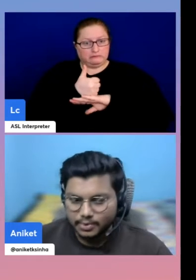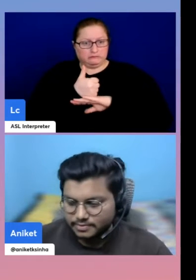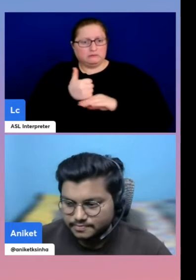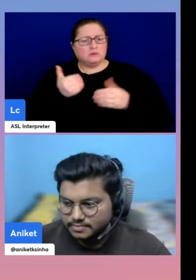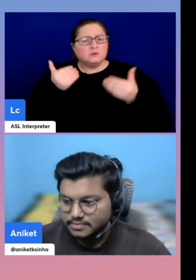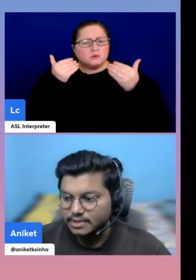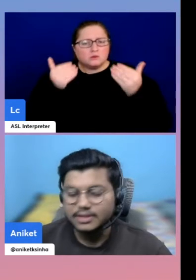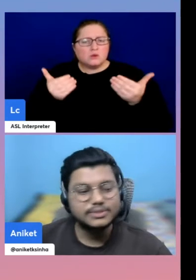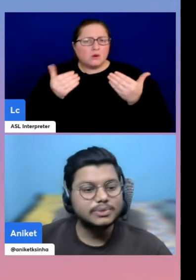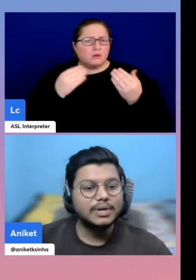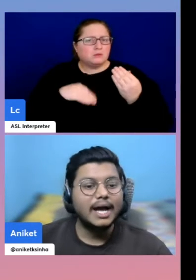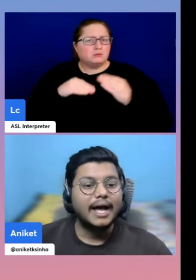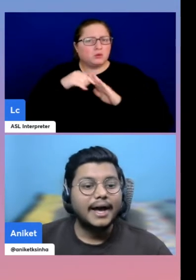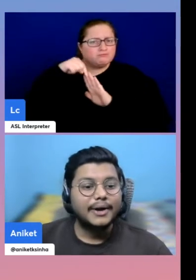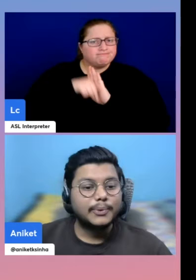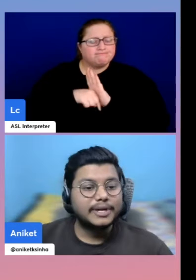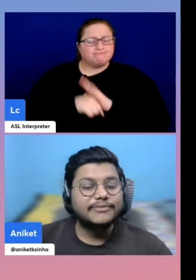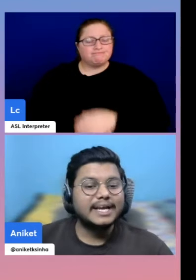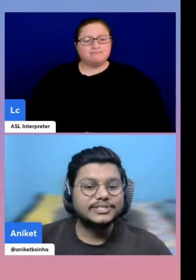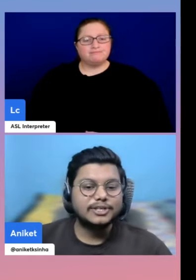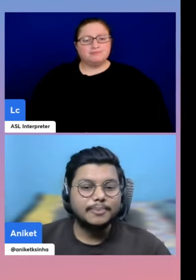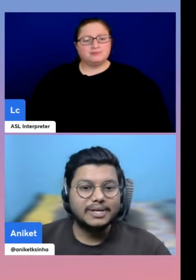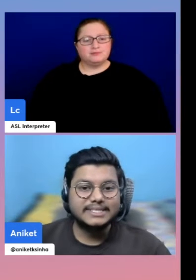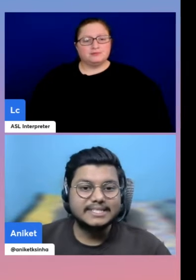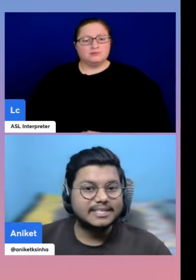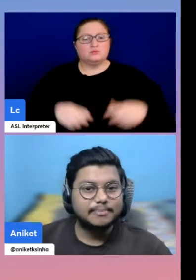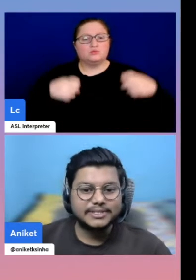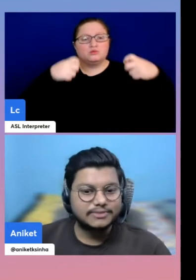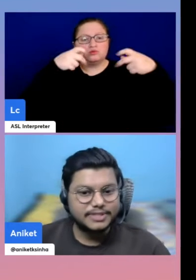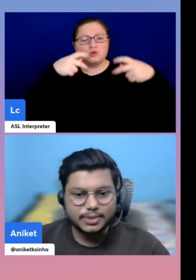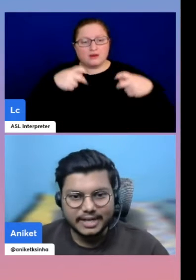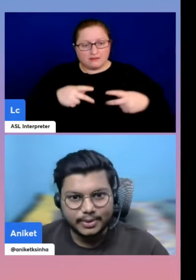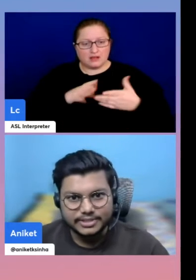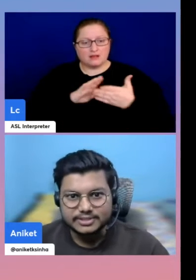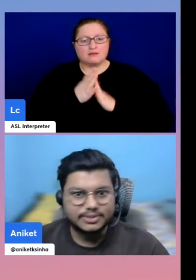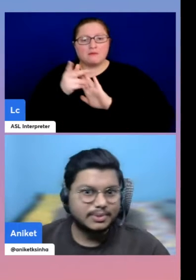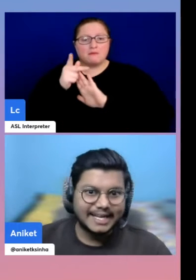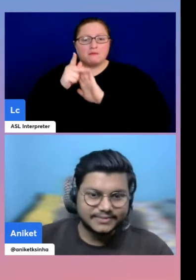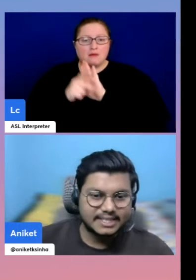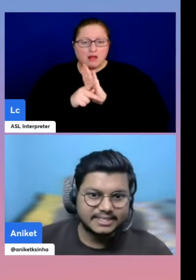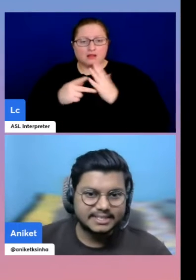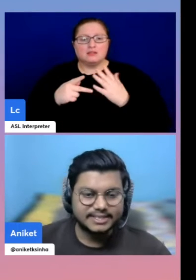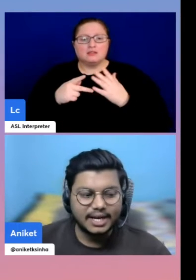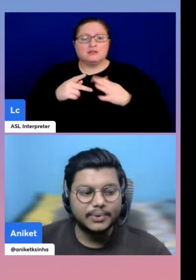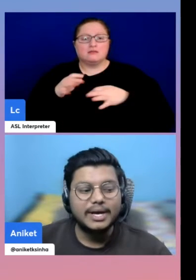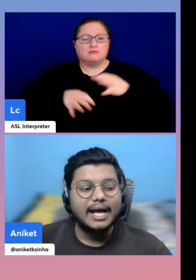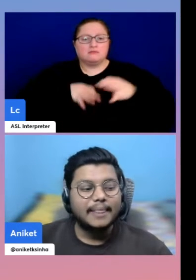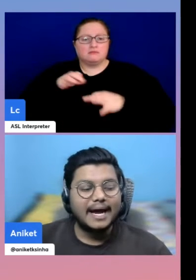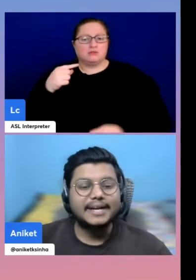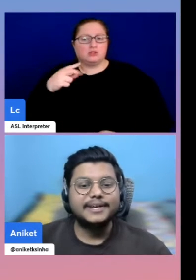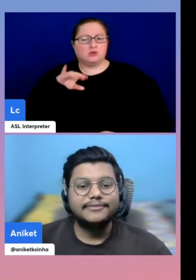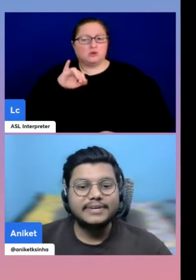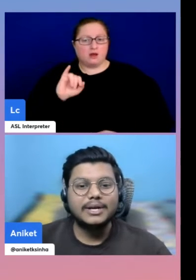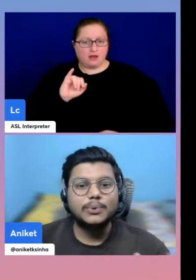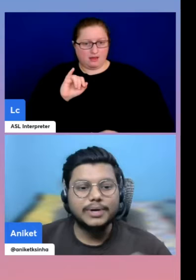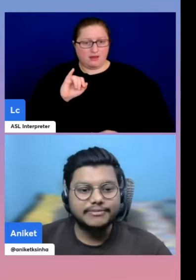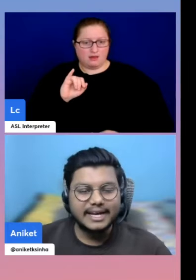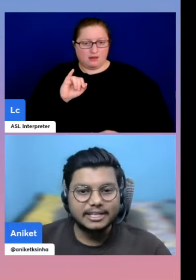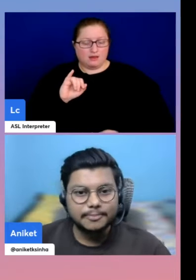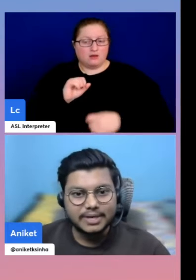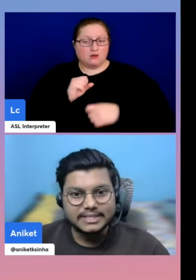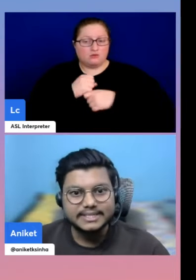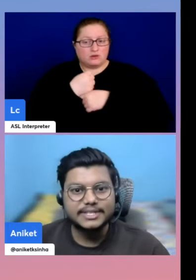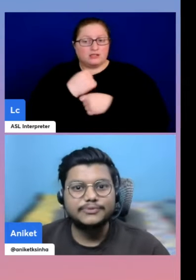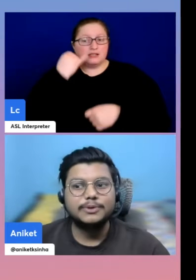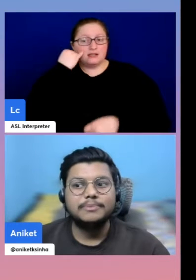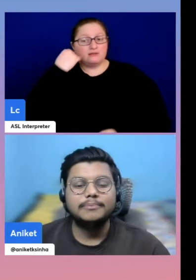more. So codification of policies in place of GUI creation. So as we discussed just now, that if we are codifying